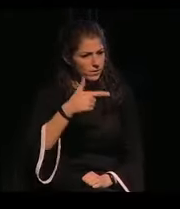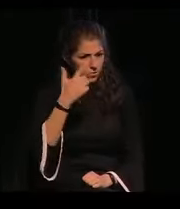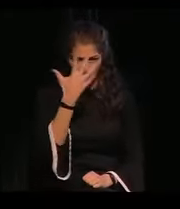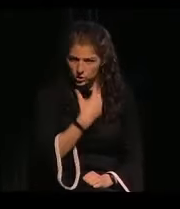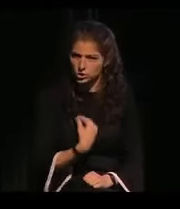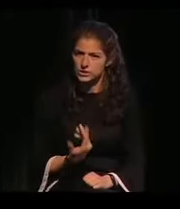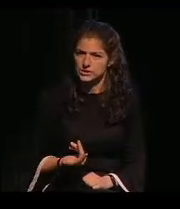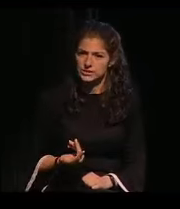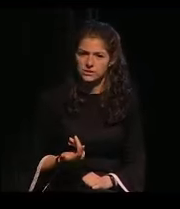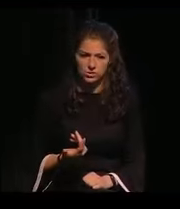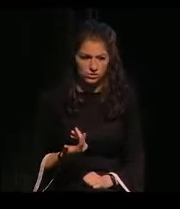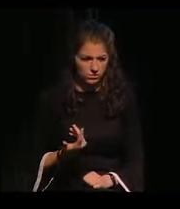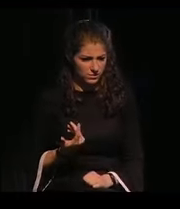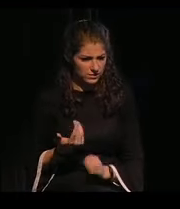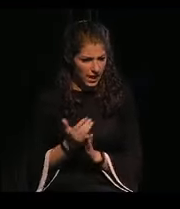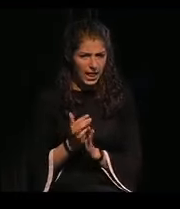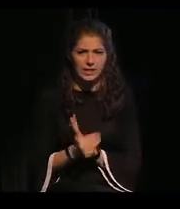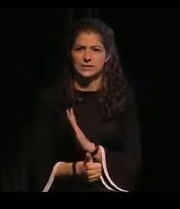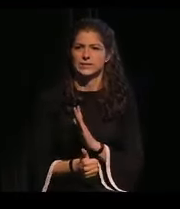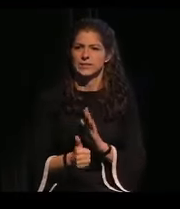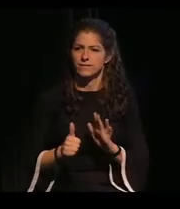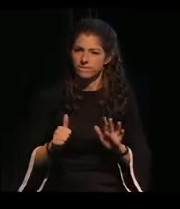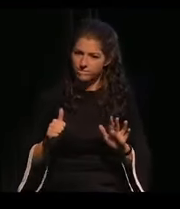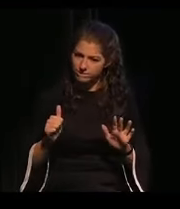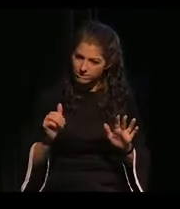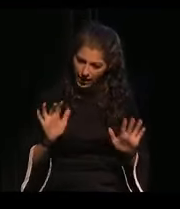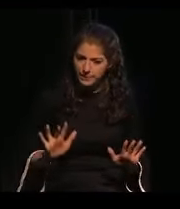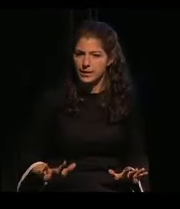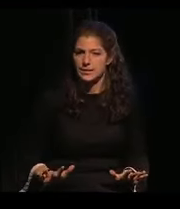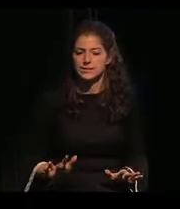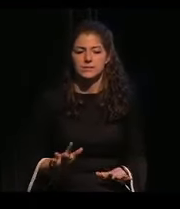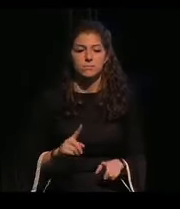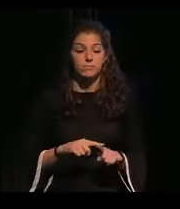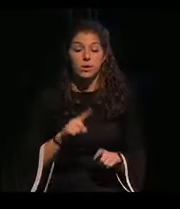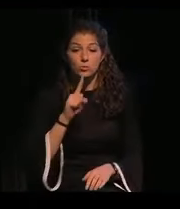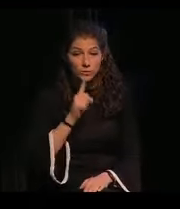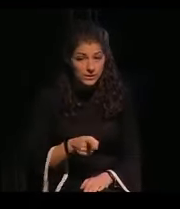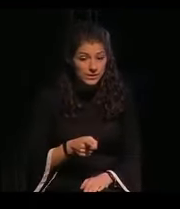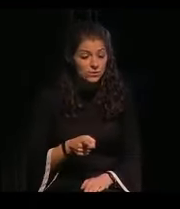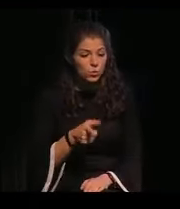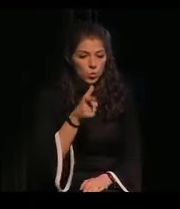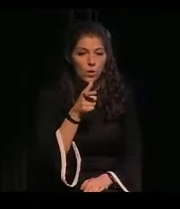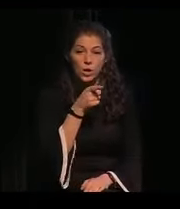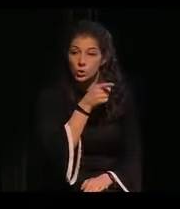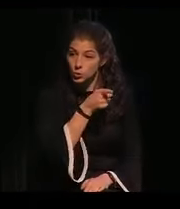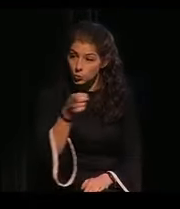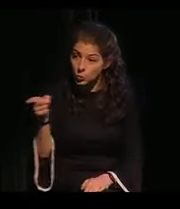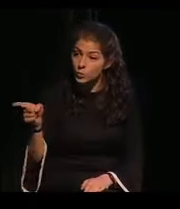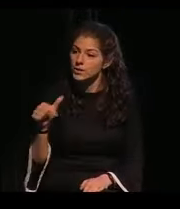gorgeous, talented, and fabulous? But actually, who are you